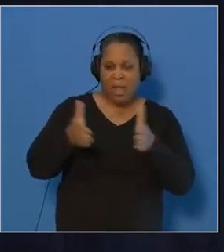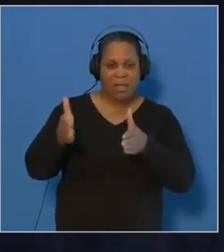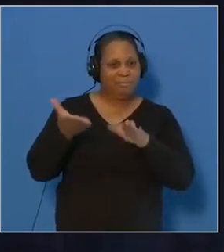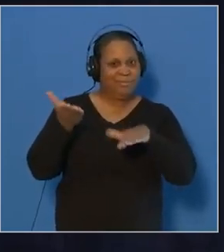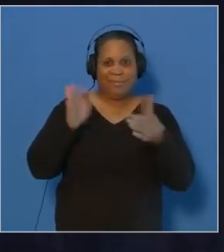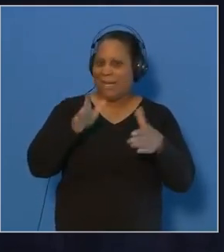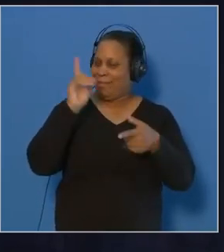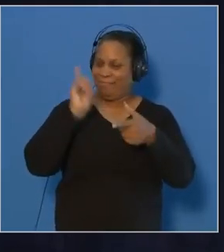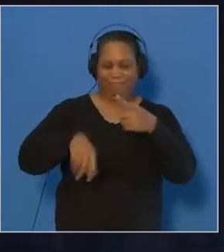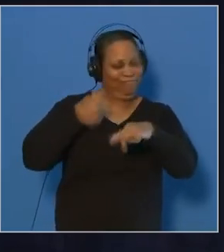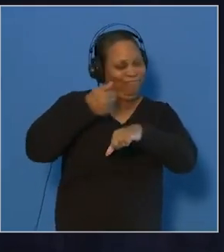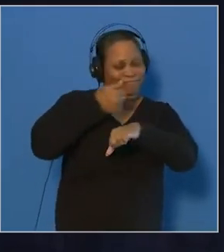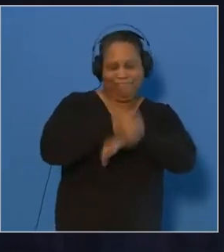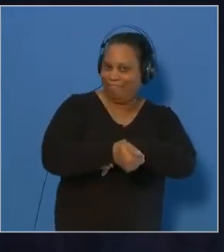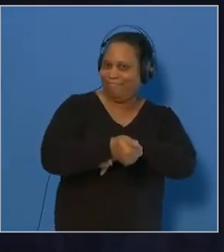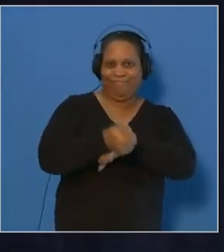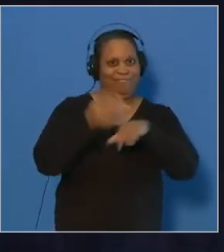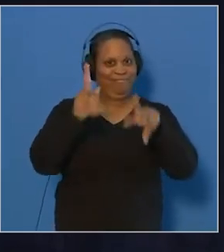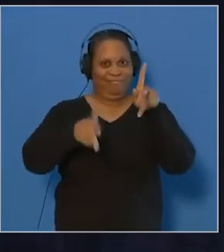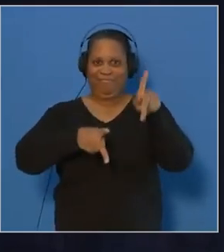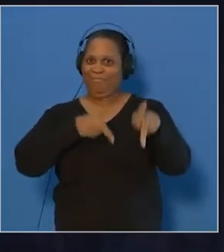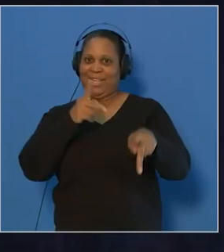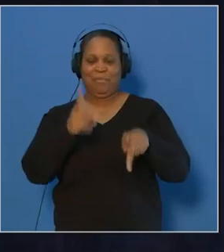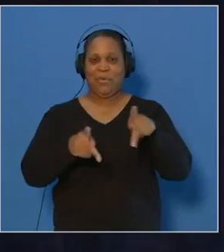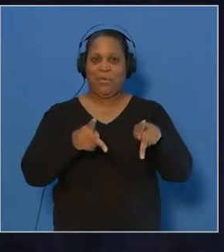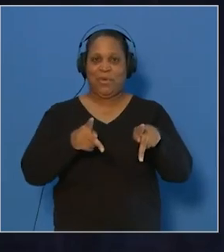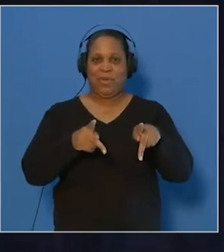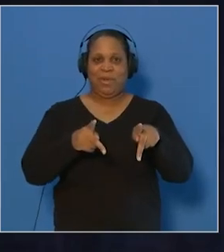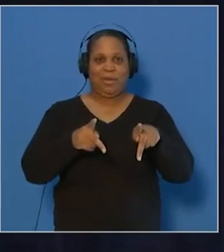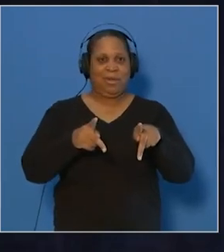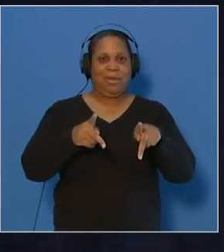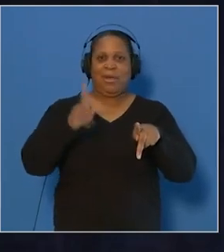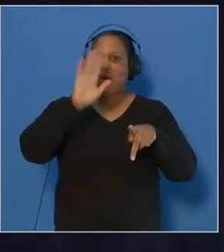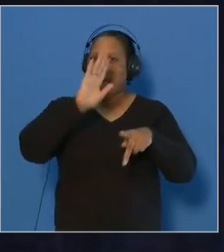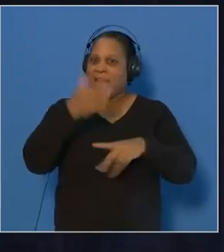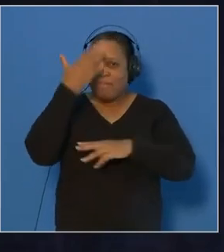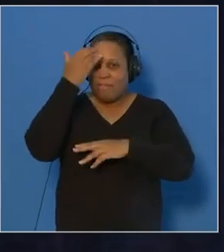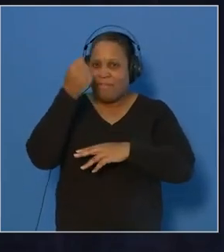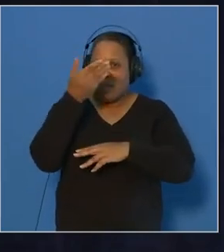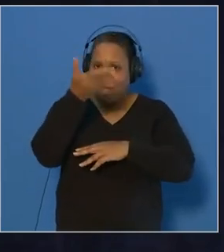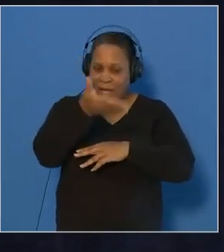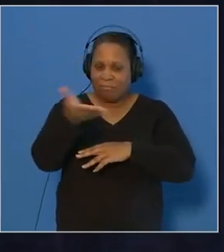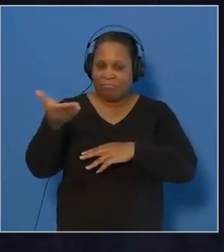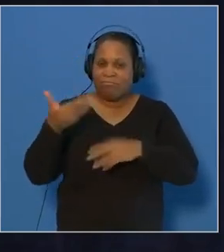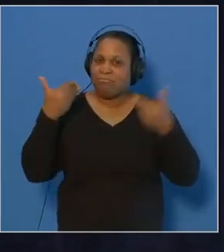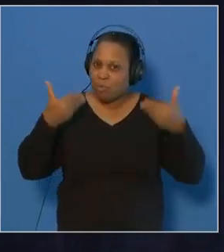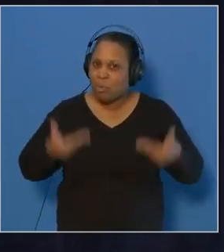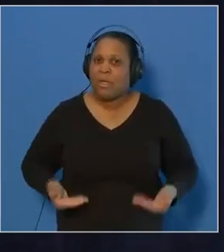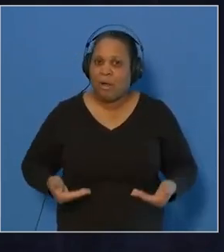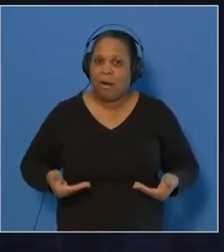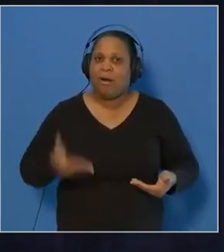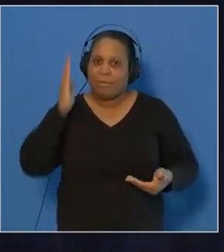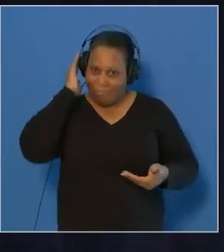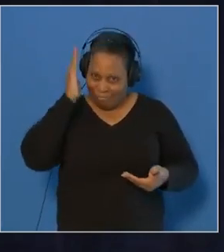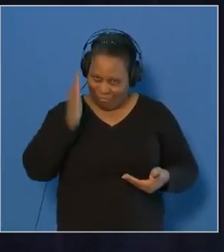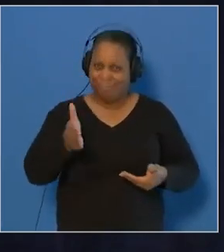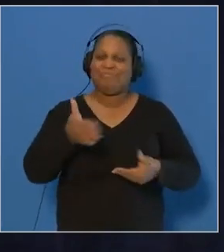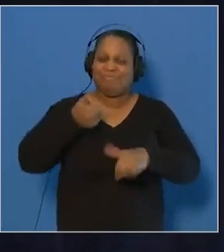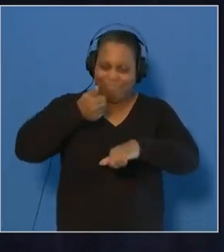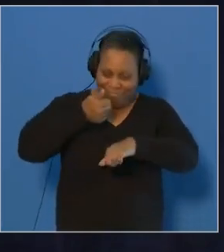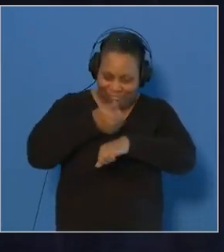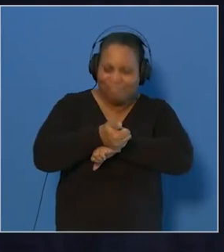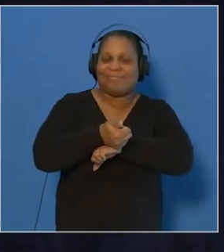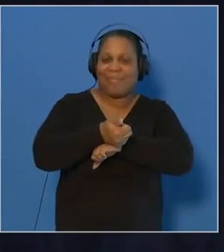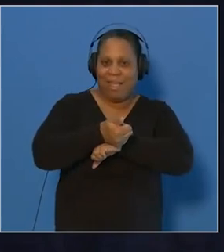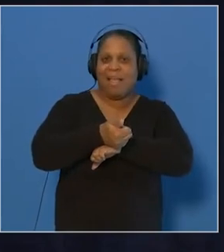people. We can never forget who we are. We will overcome this virus, and